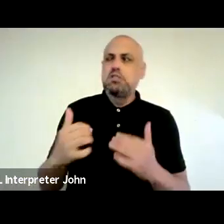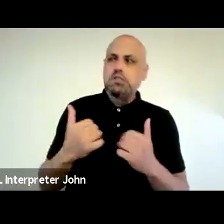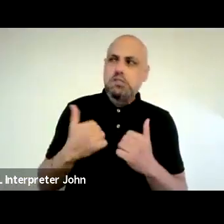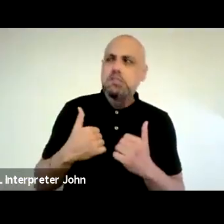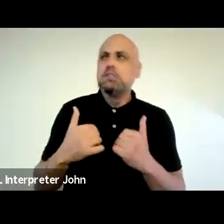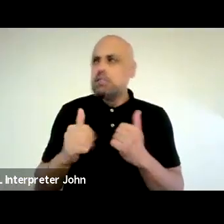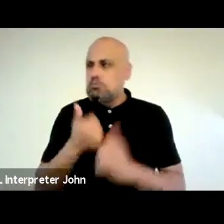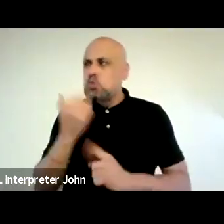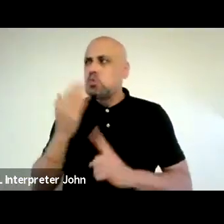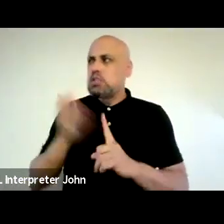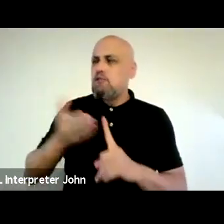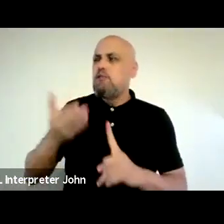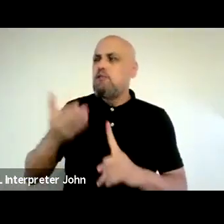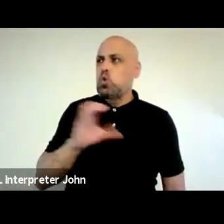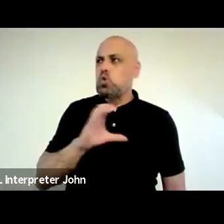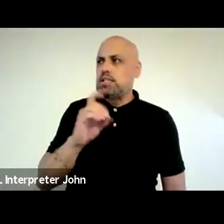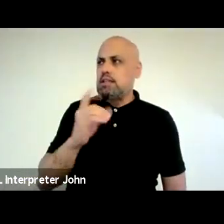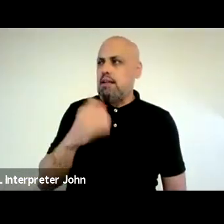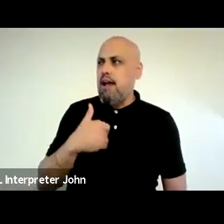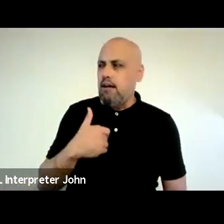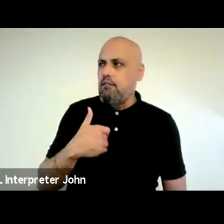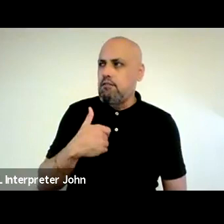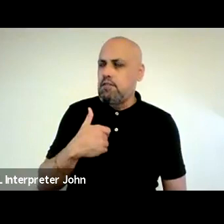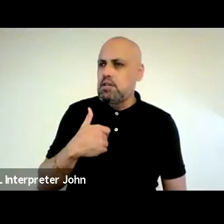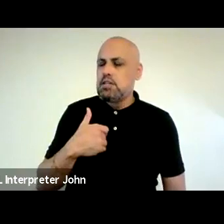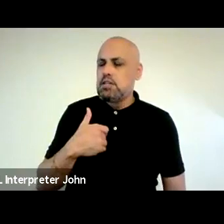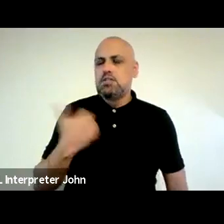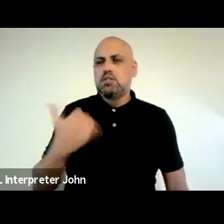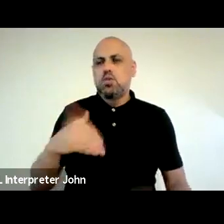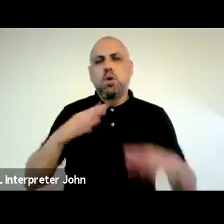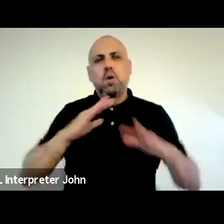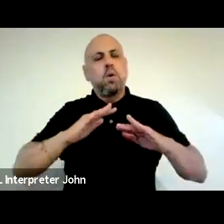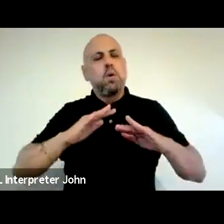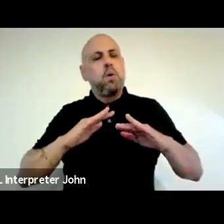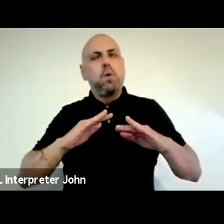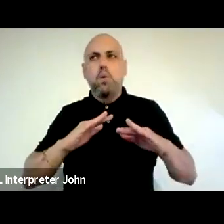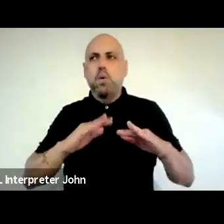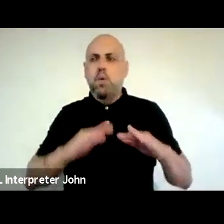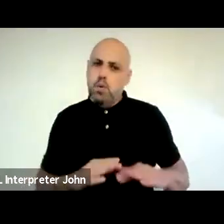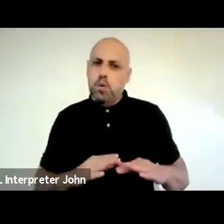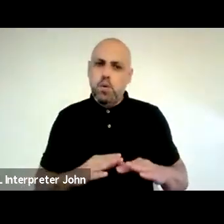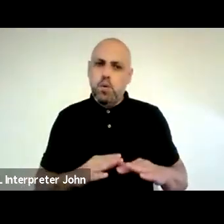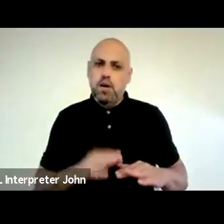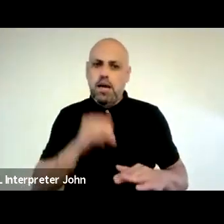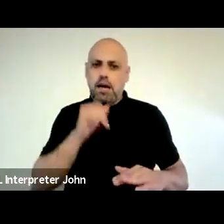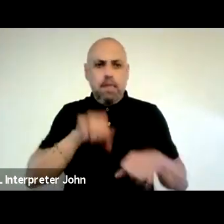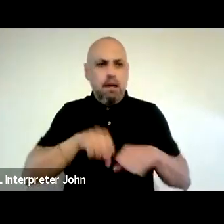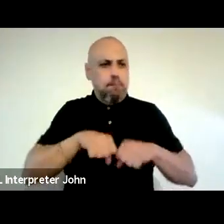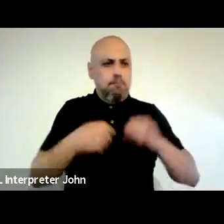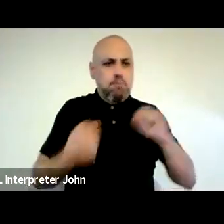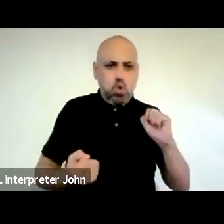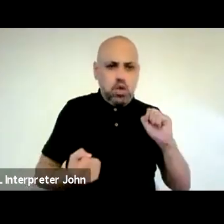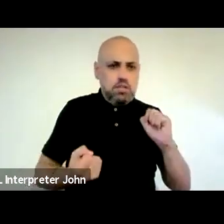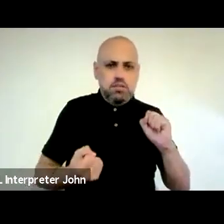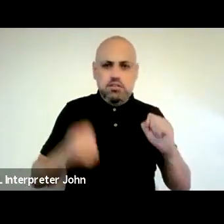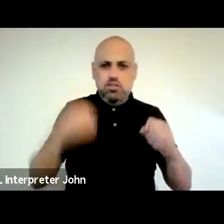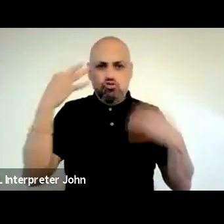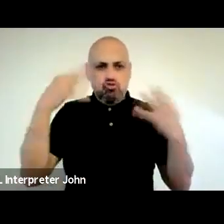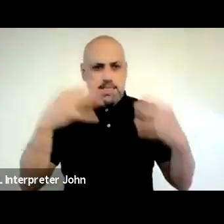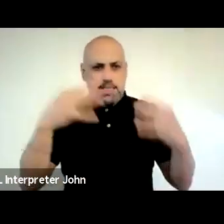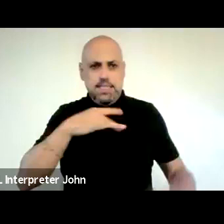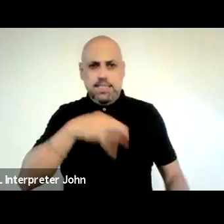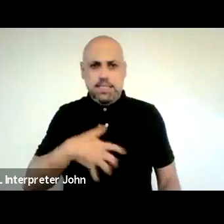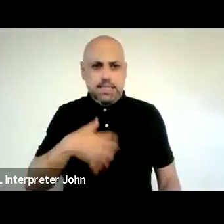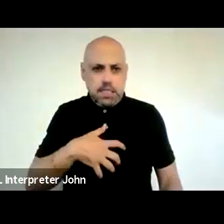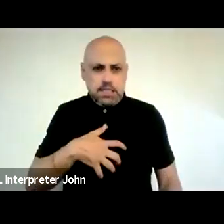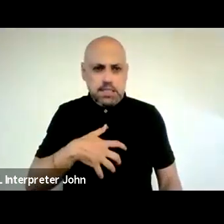had OCD. A great weight was lifted. I am not broken, crazy, disgusting, cruel,